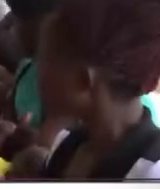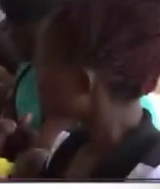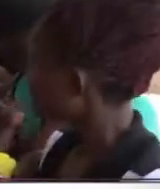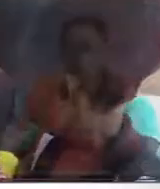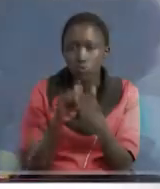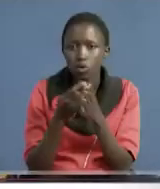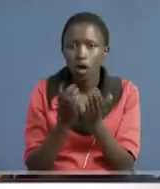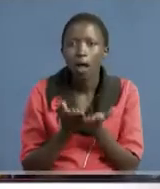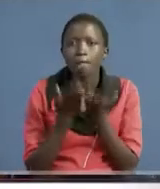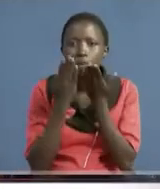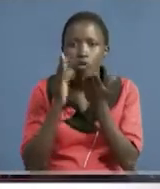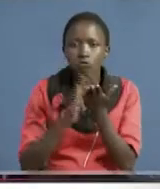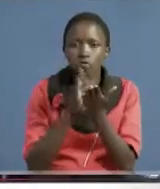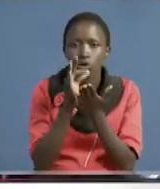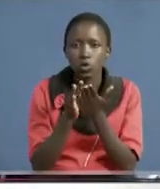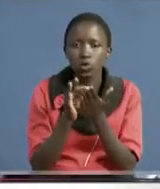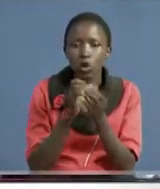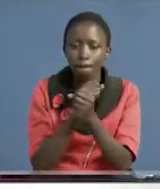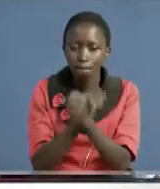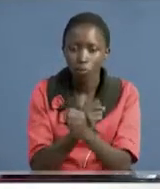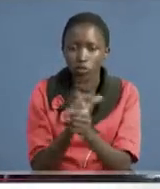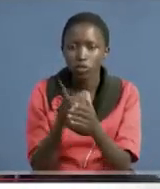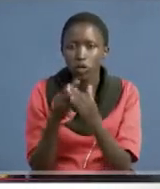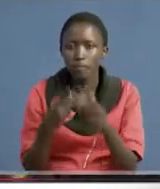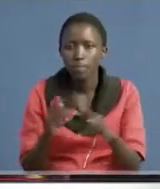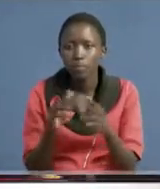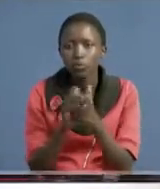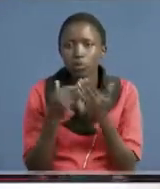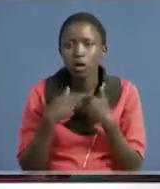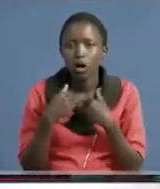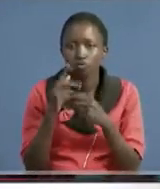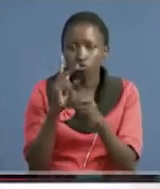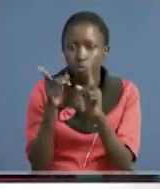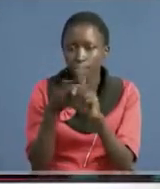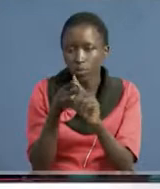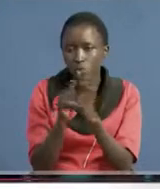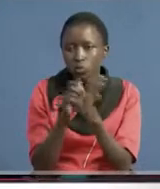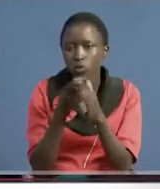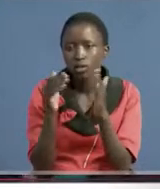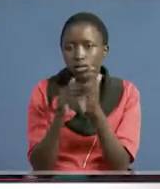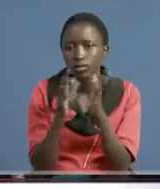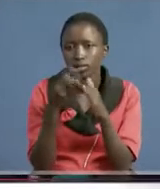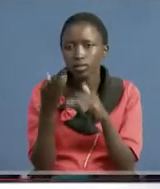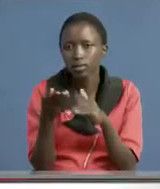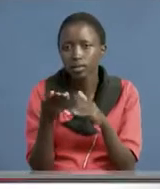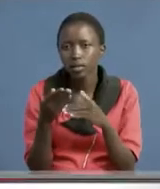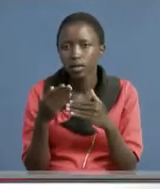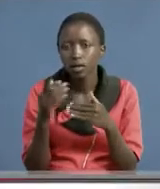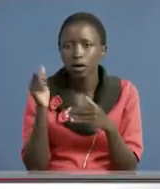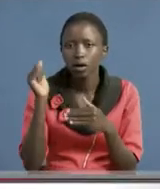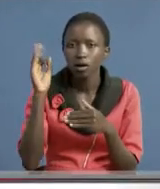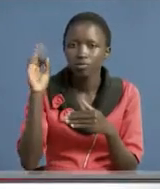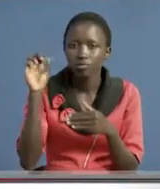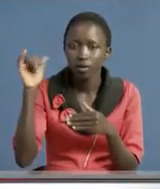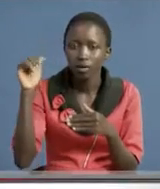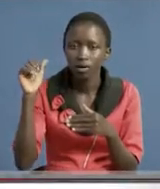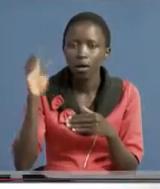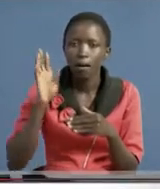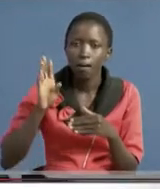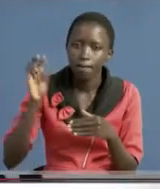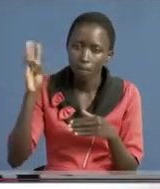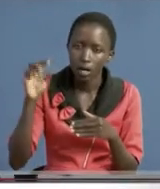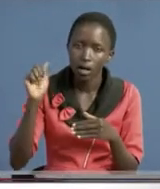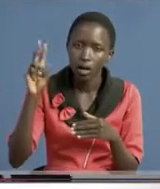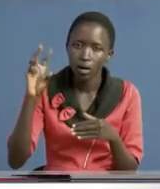in improving financial protection of its people to impact positively on the health status through the Afya ya Mama na Mtoto program,